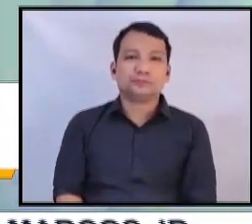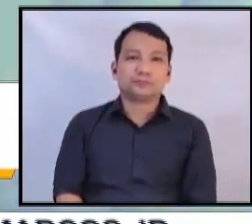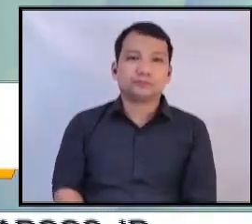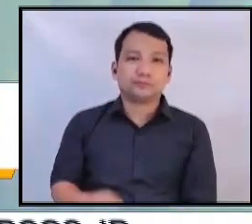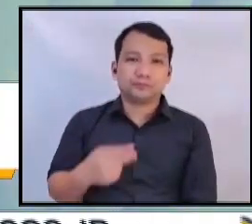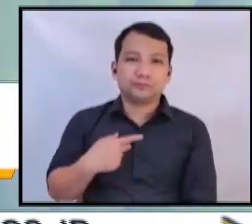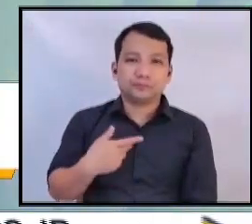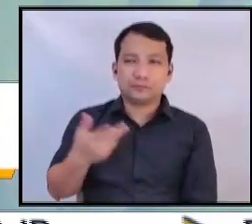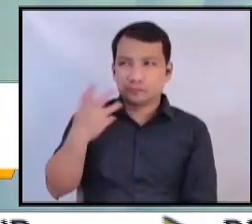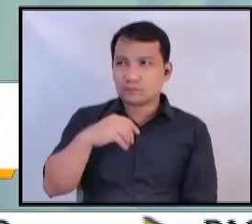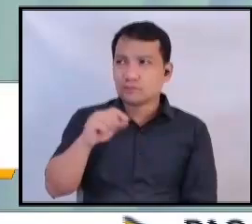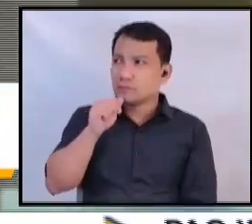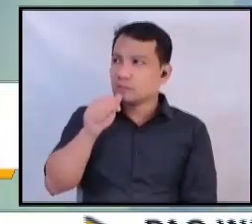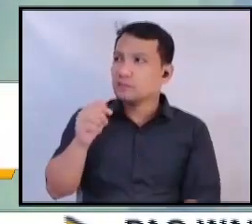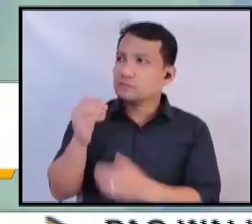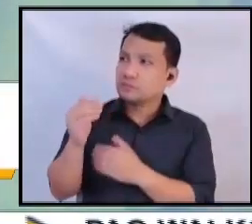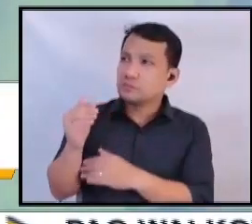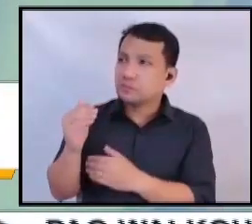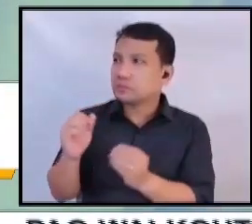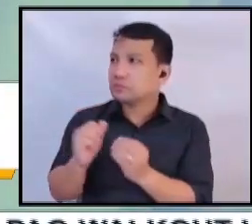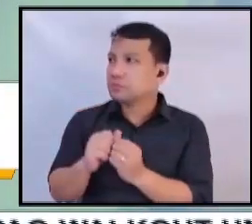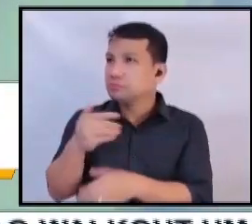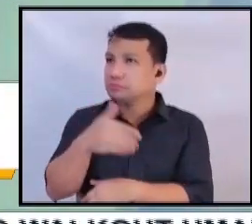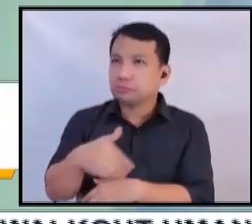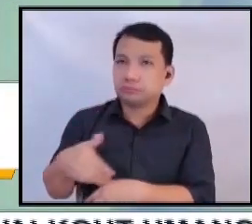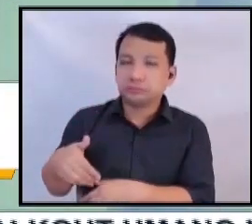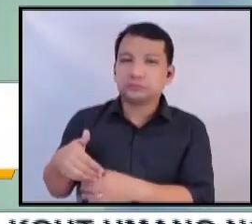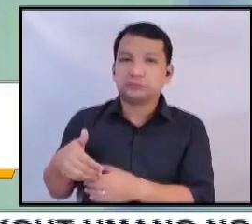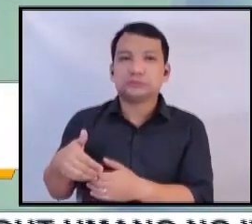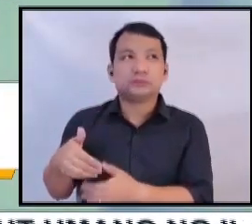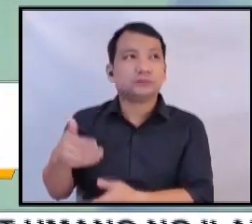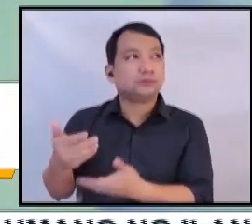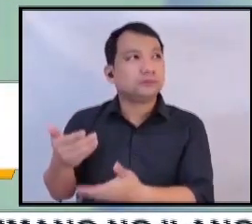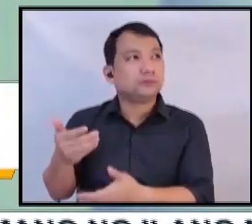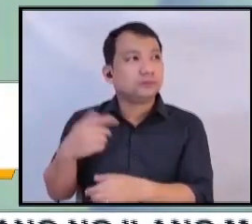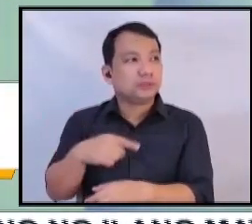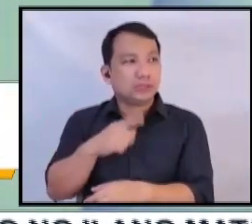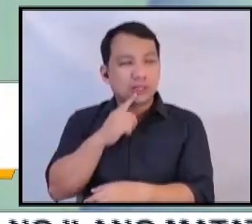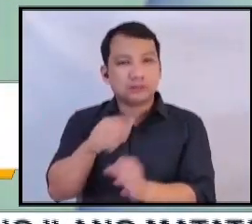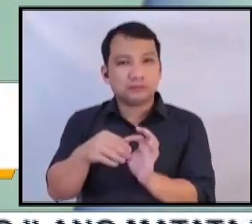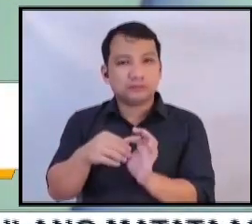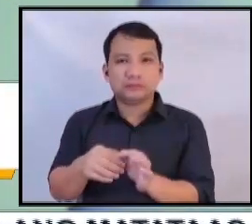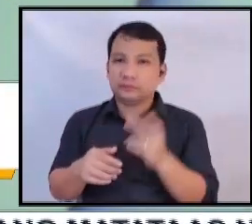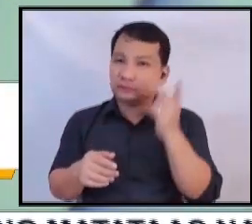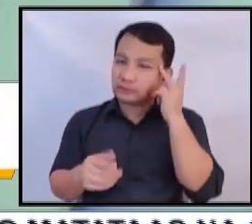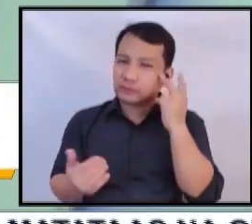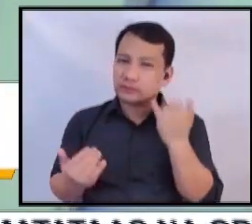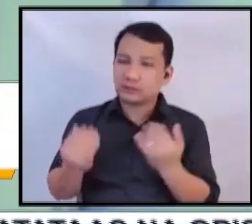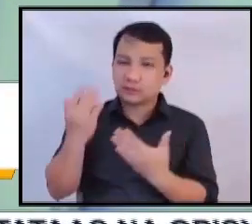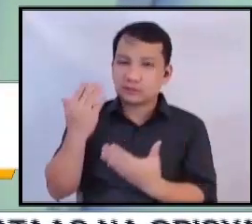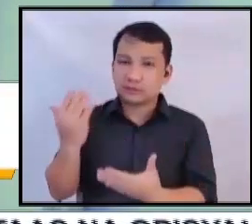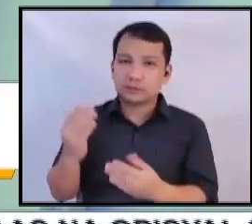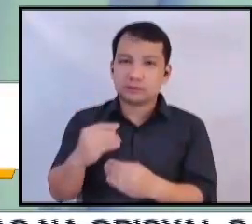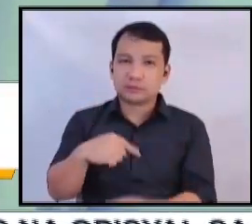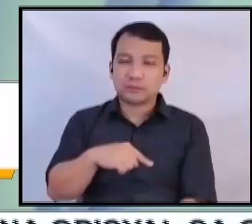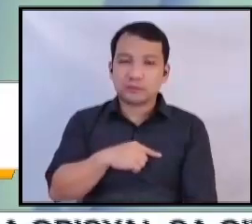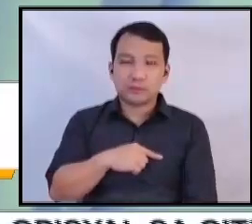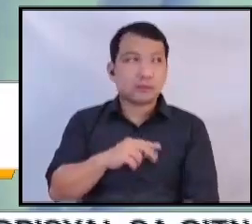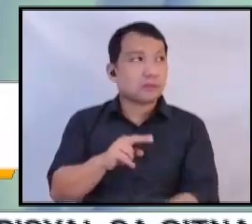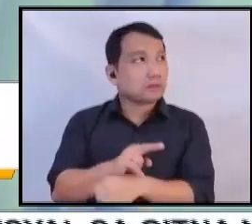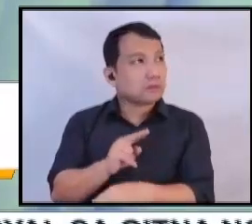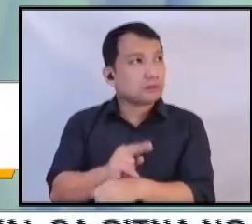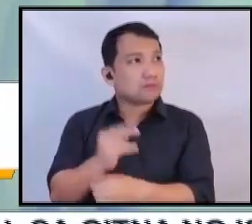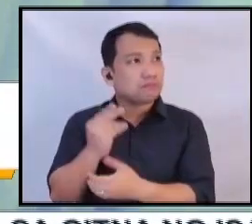not limited to like a single advocacy that we can push. So, now that I was able to use the platform to